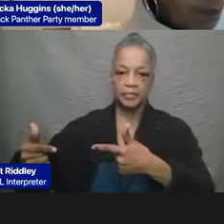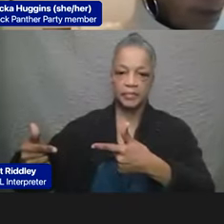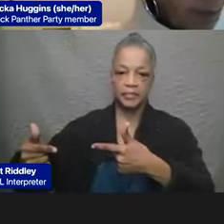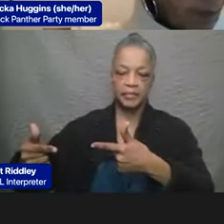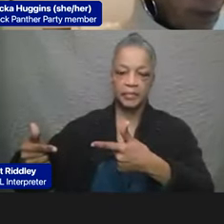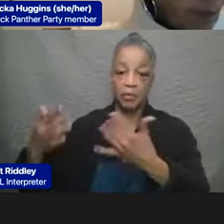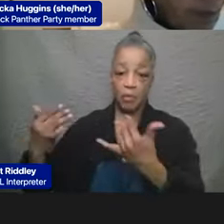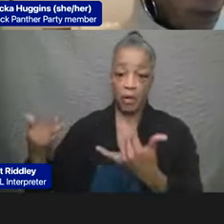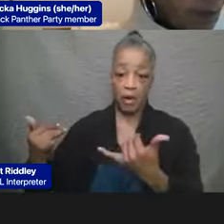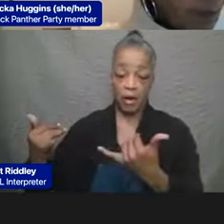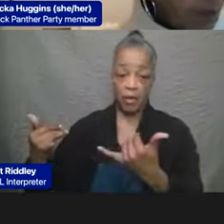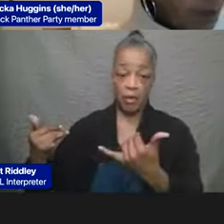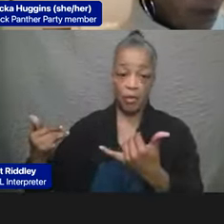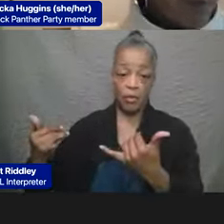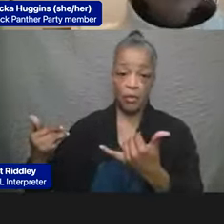right now